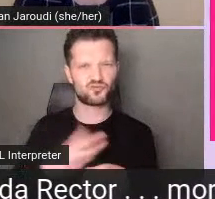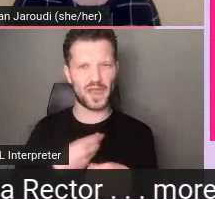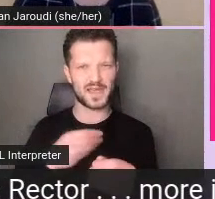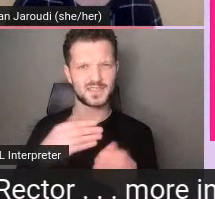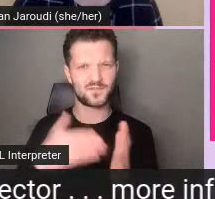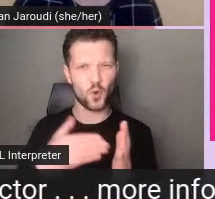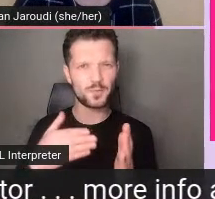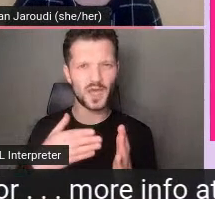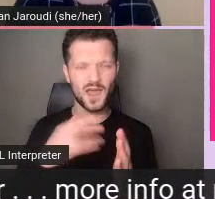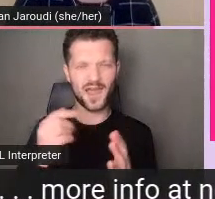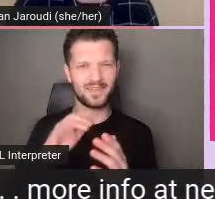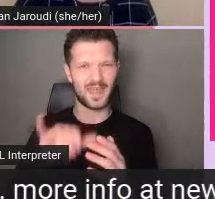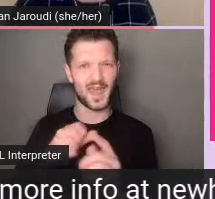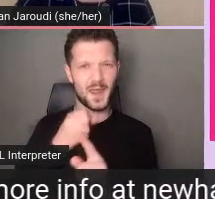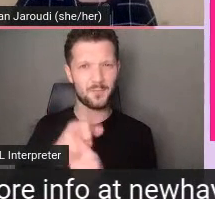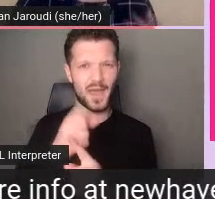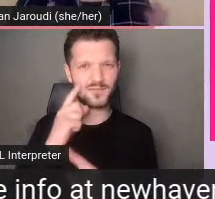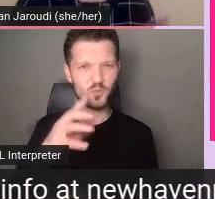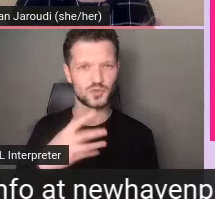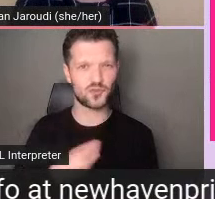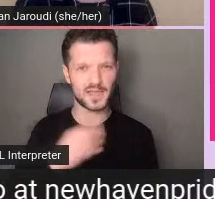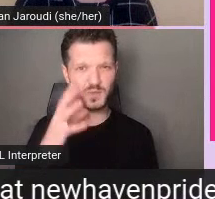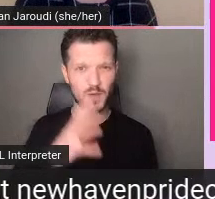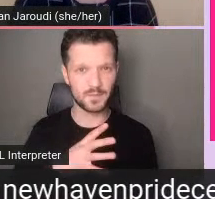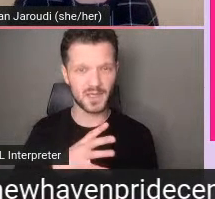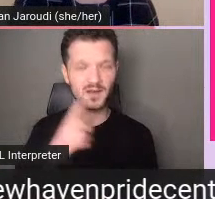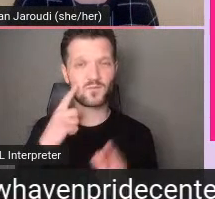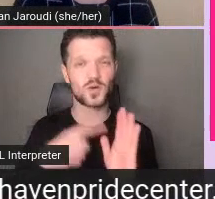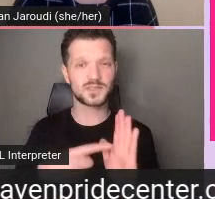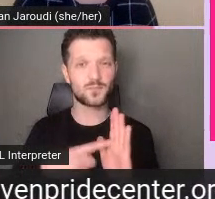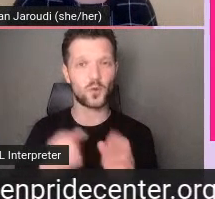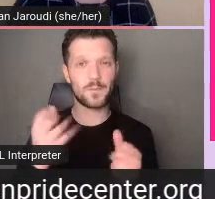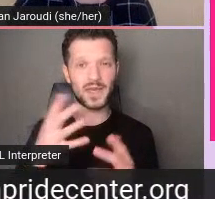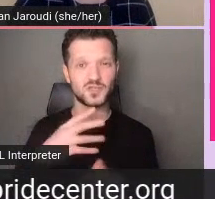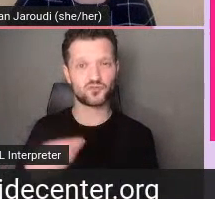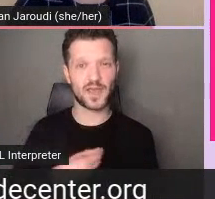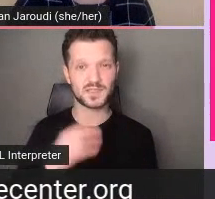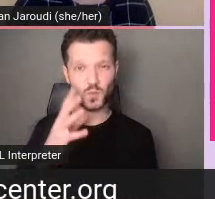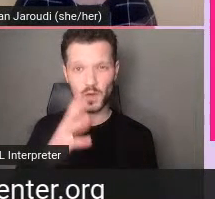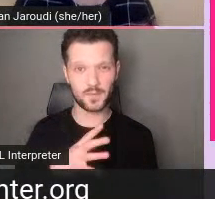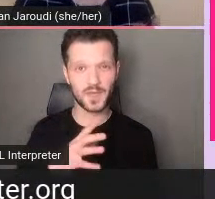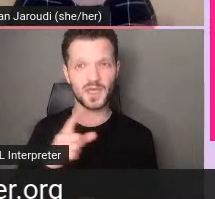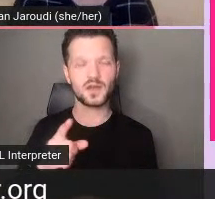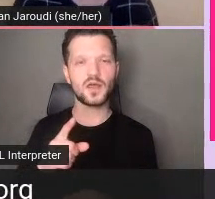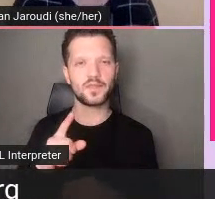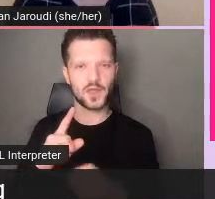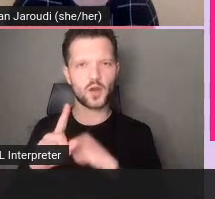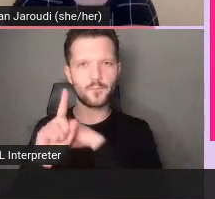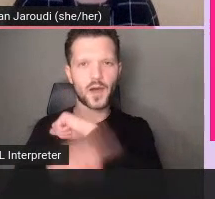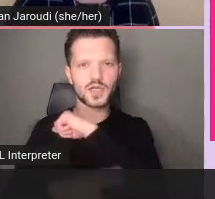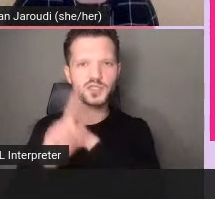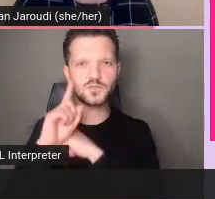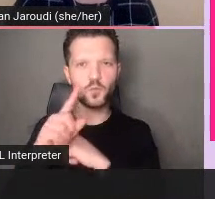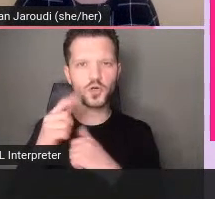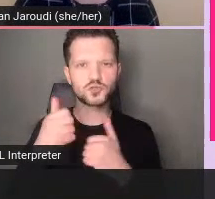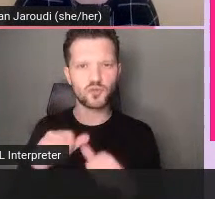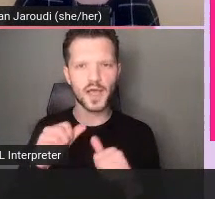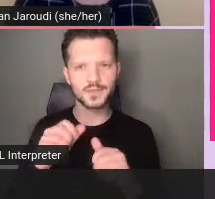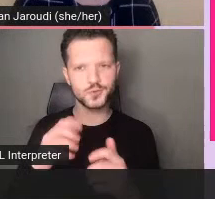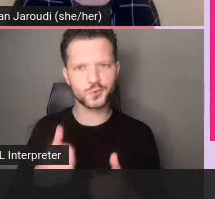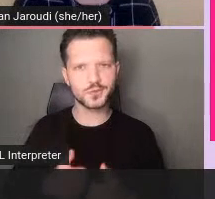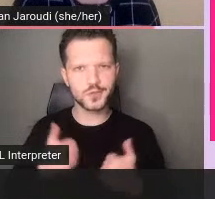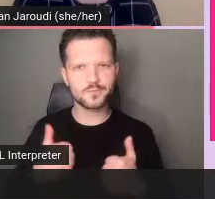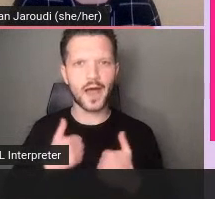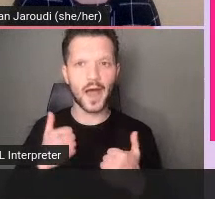lives of trans women. For instance, many trans women are persecuted for participating in survival economies, such as survival